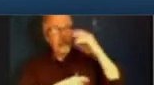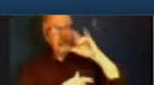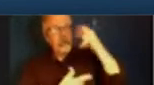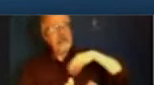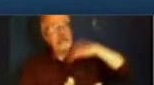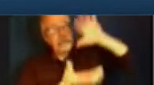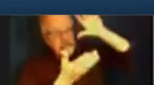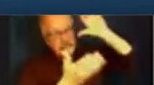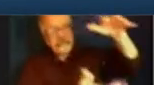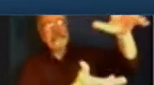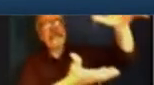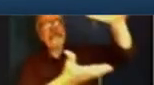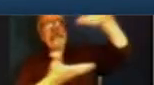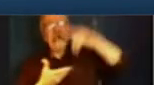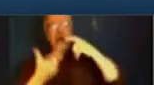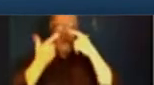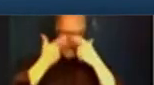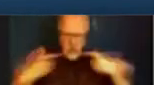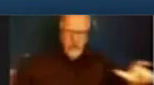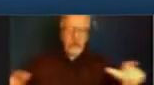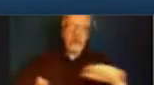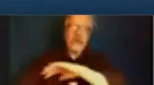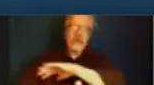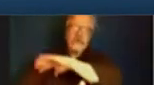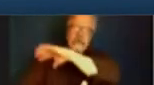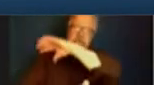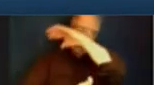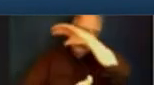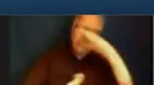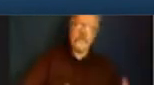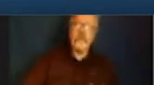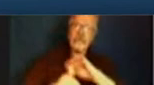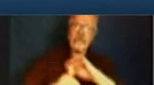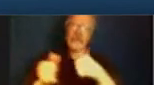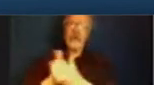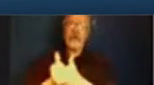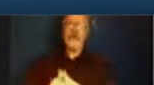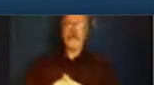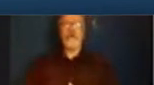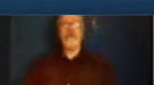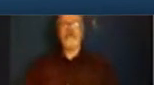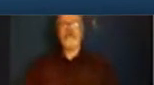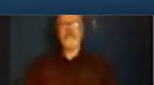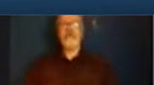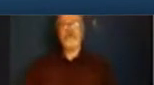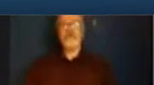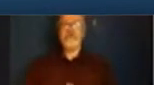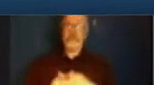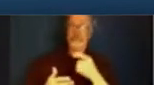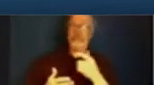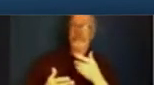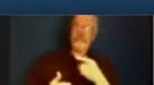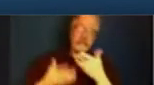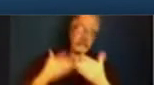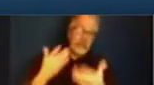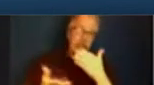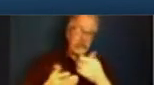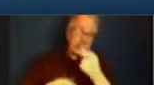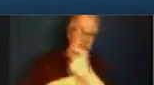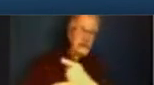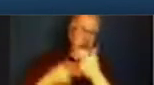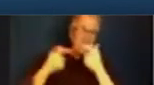because we have them on stock today, but they're also available even maybe faster than we can get the stock